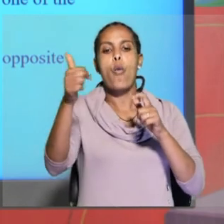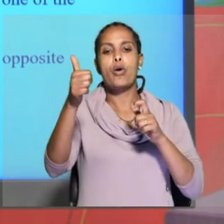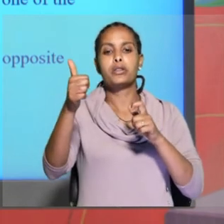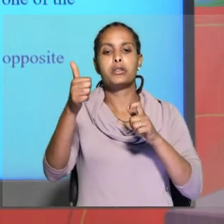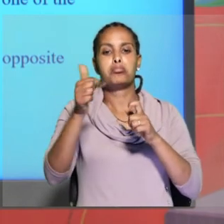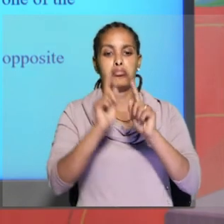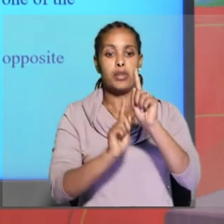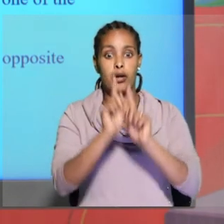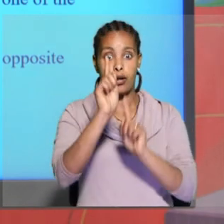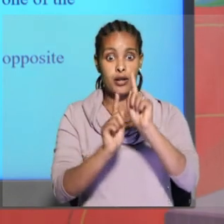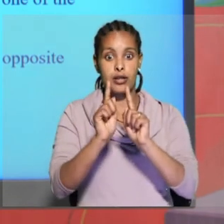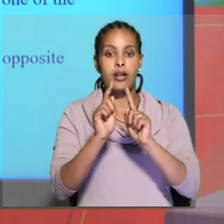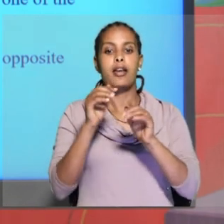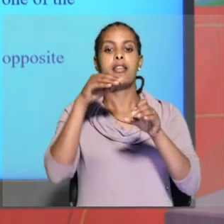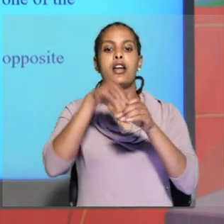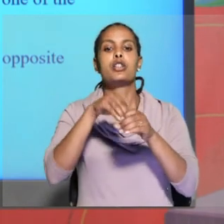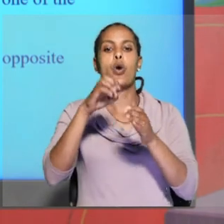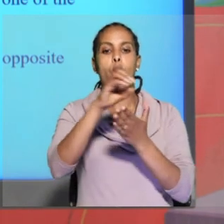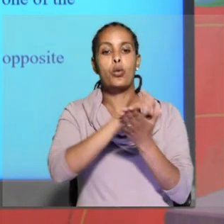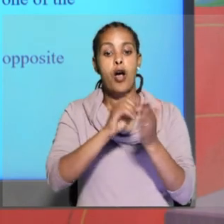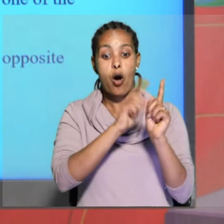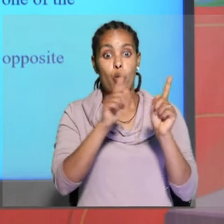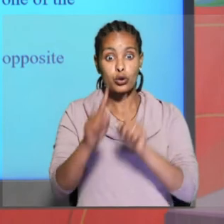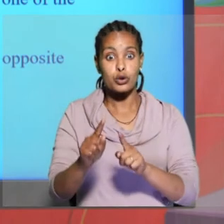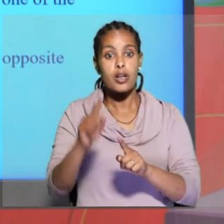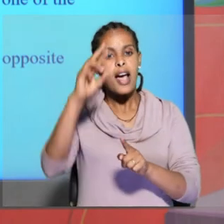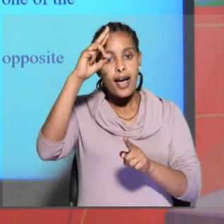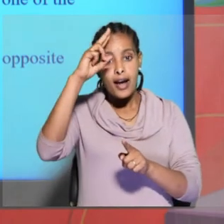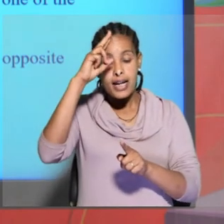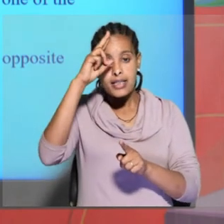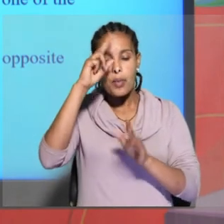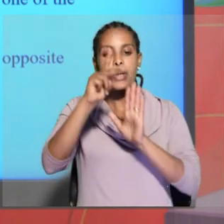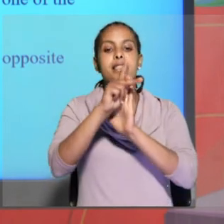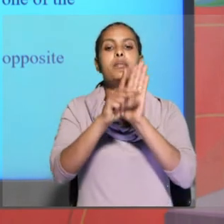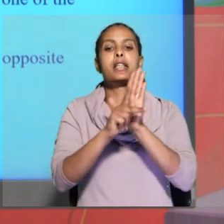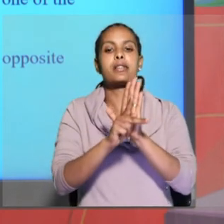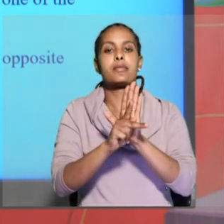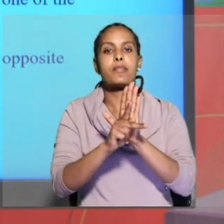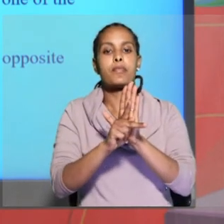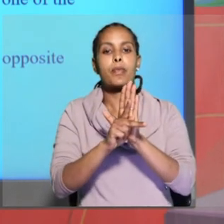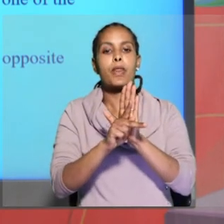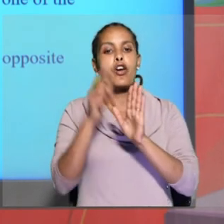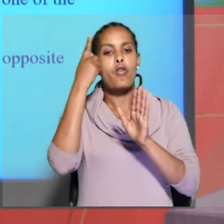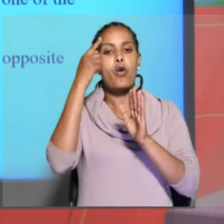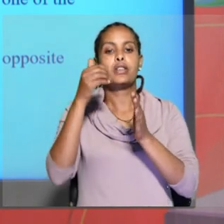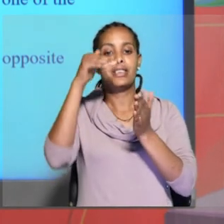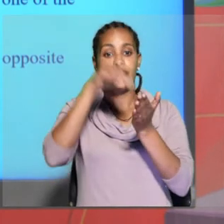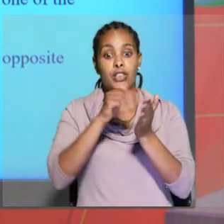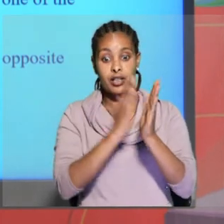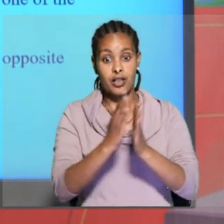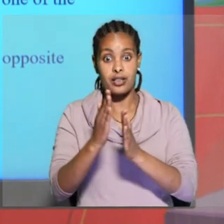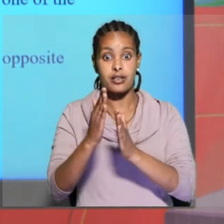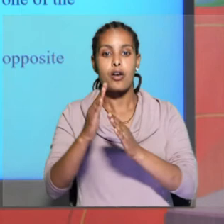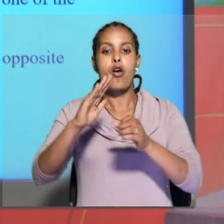spins enter the orbital. According to Hund's principle, for degenerate